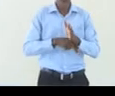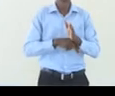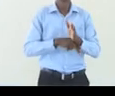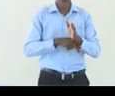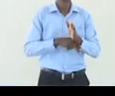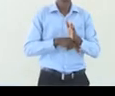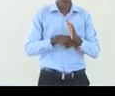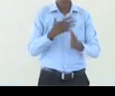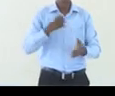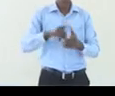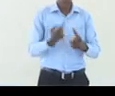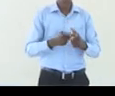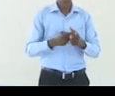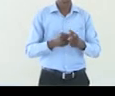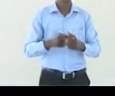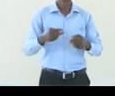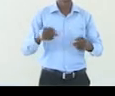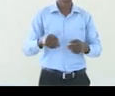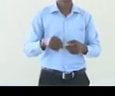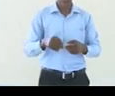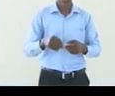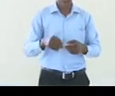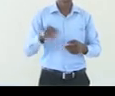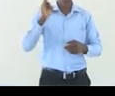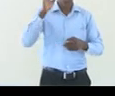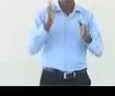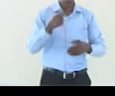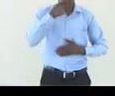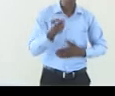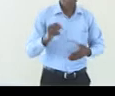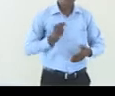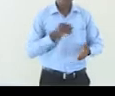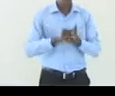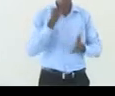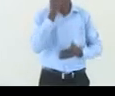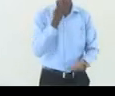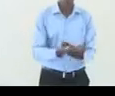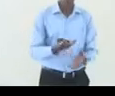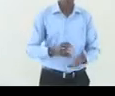idiocy, and then the pastors are telling us it is well.